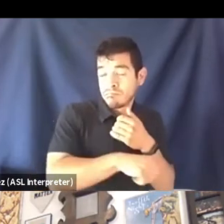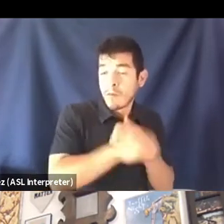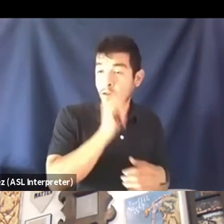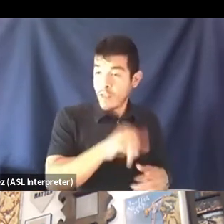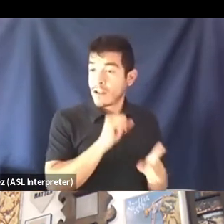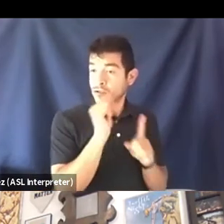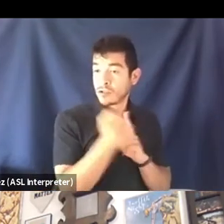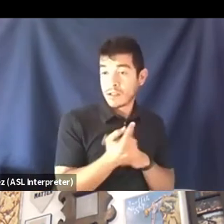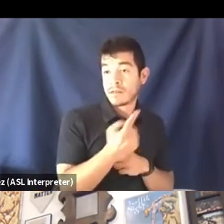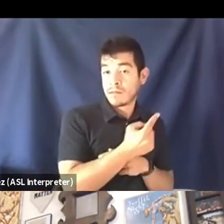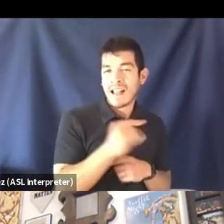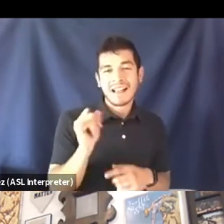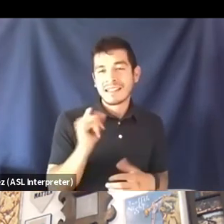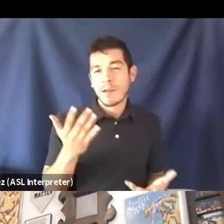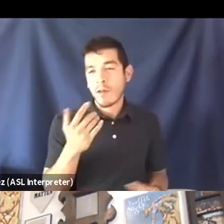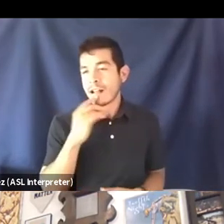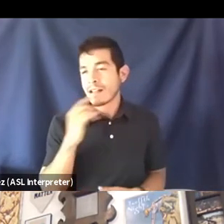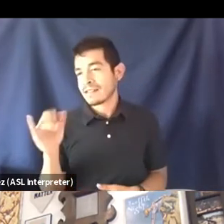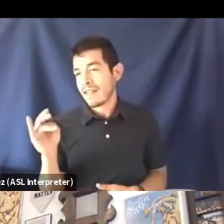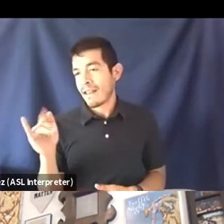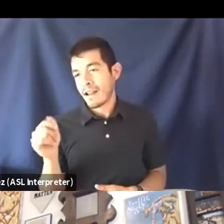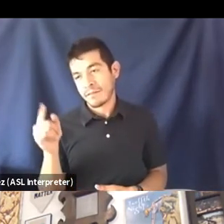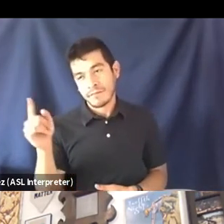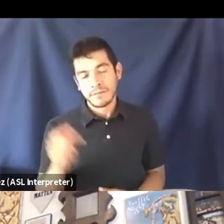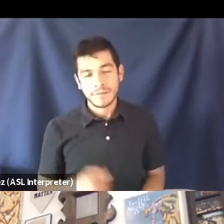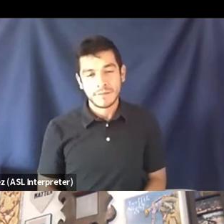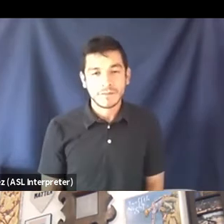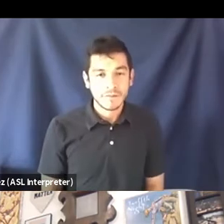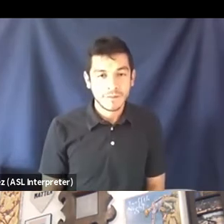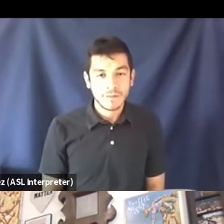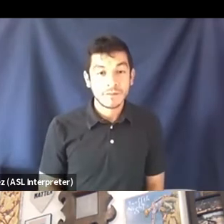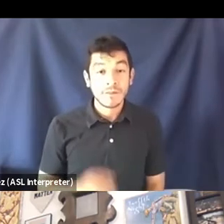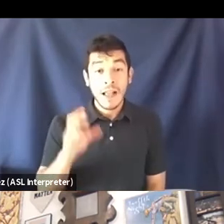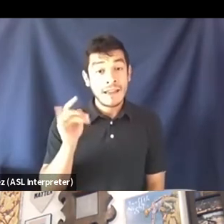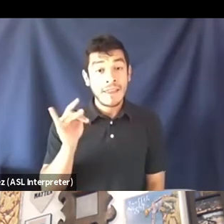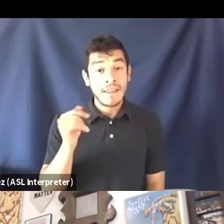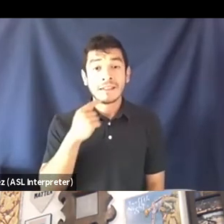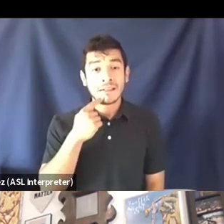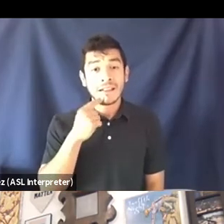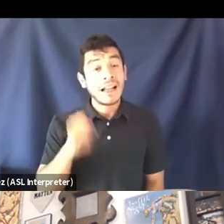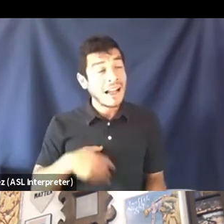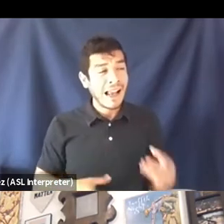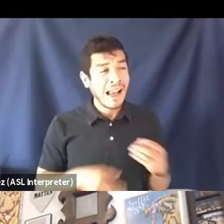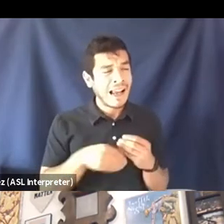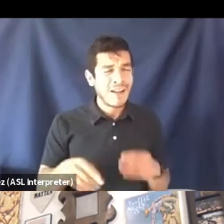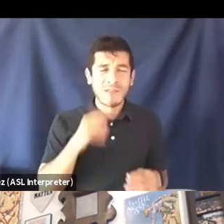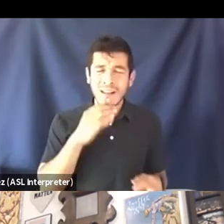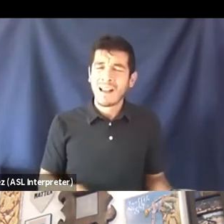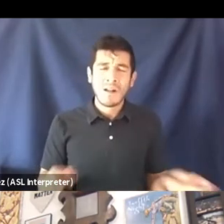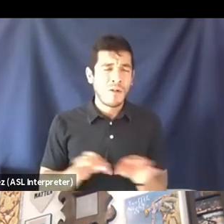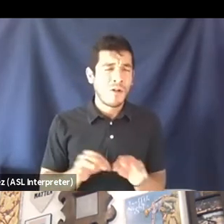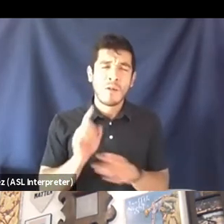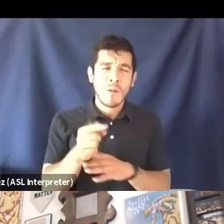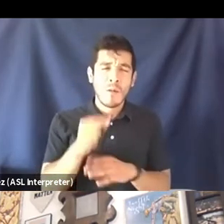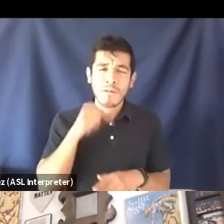same as what Cynthia said. Yeah. Can I add that this is a really important, this is such an important moment for this